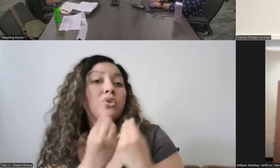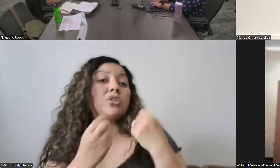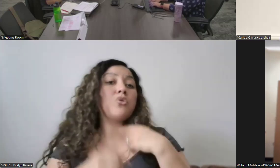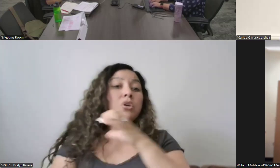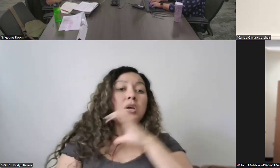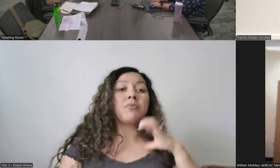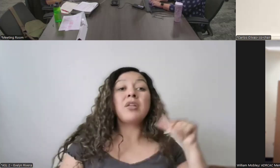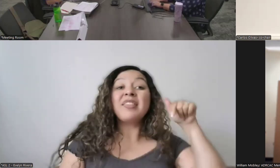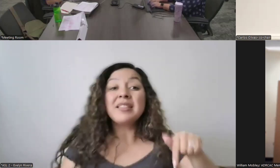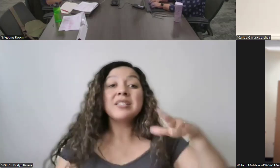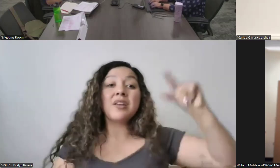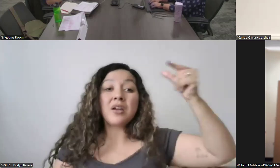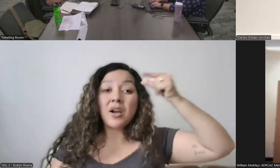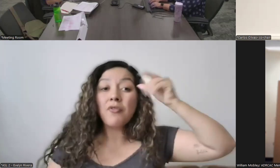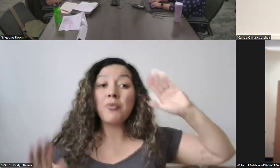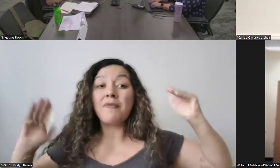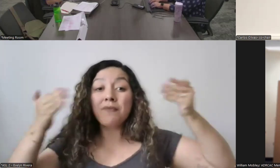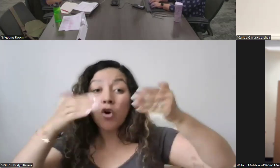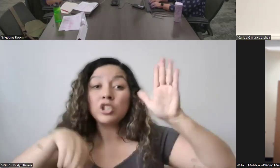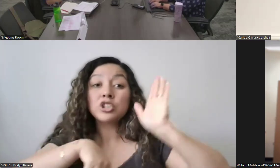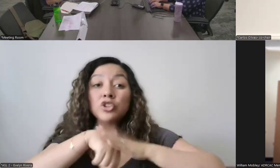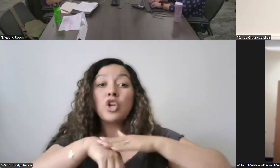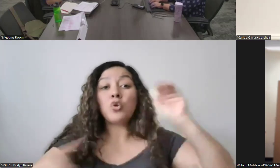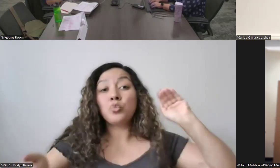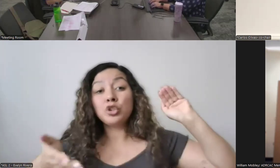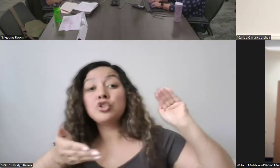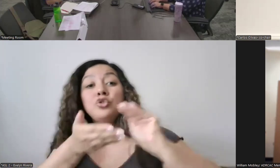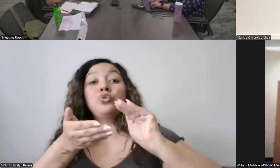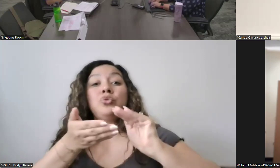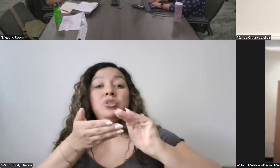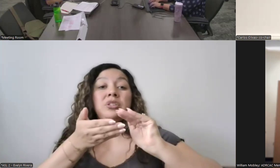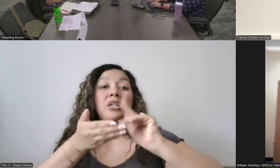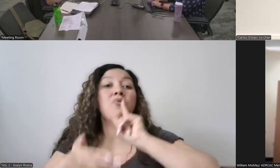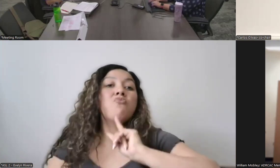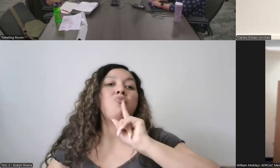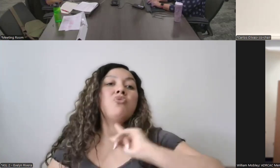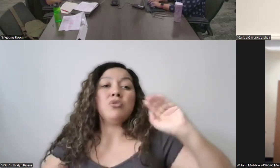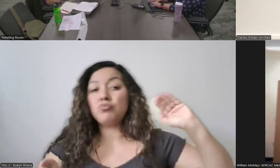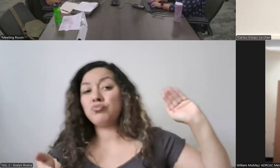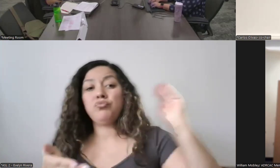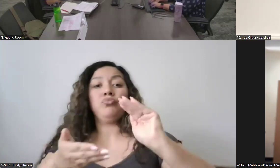a government that's focused on reducing or abolishing loneliness.